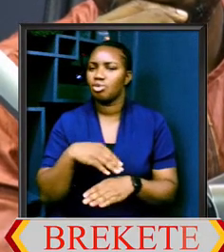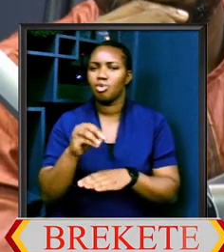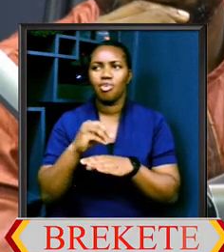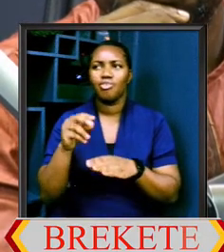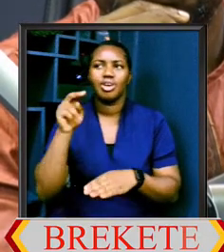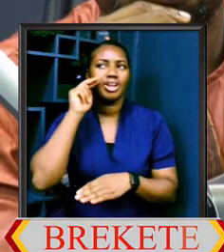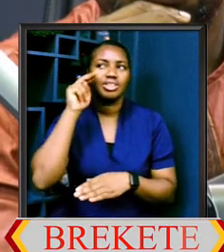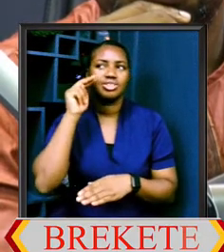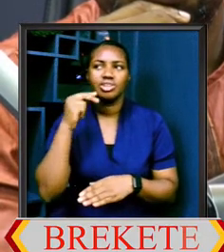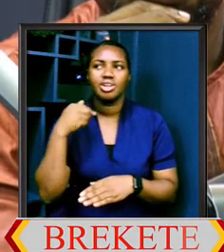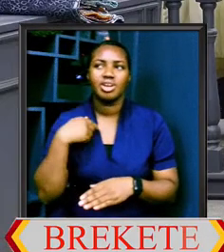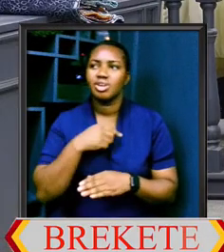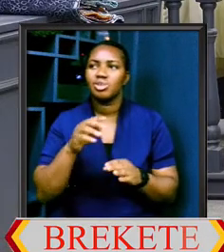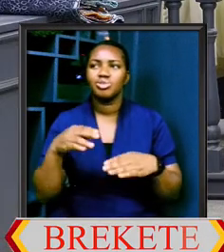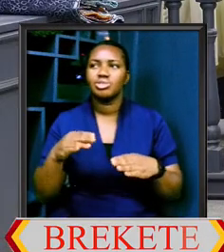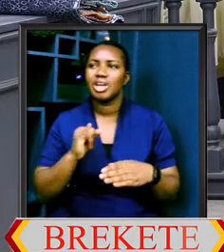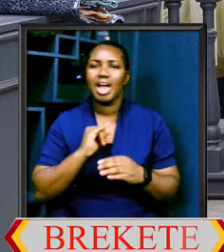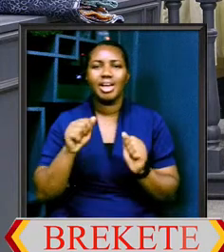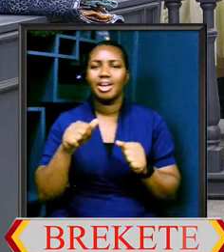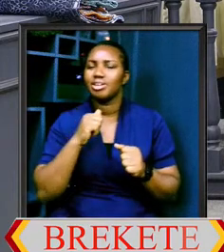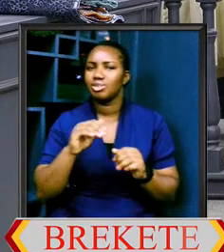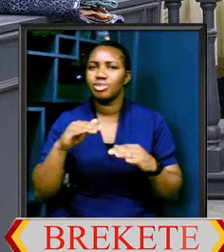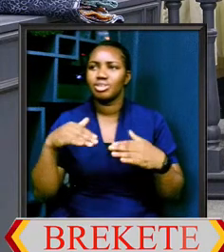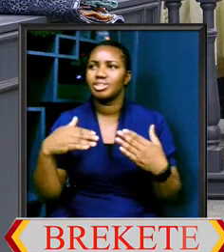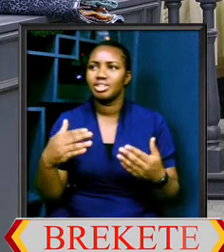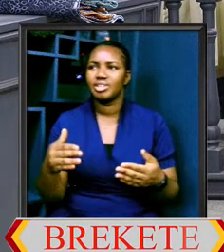Kai, sir. I can't give the